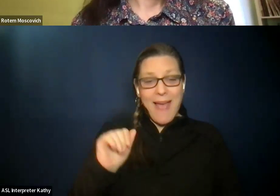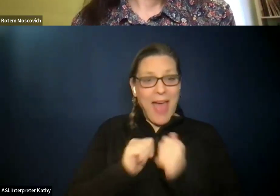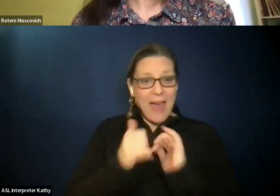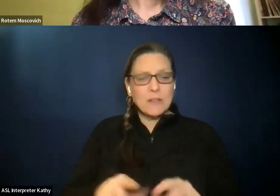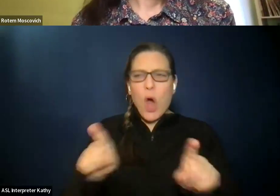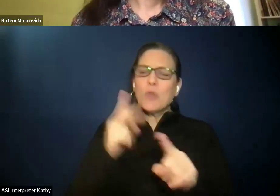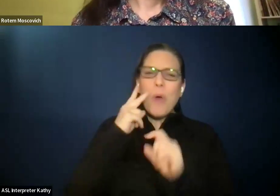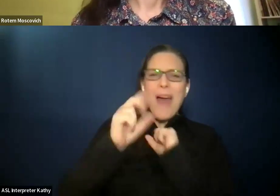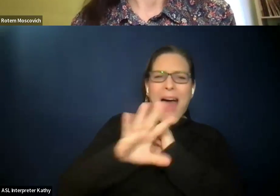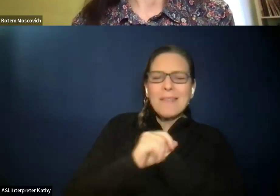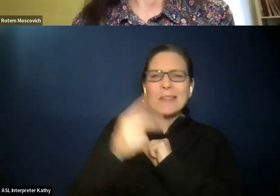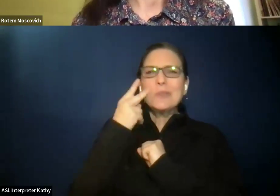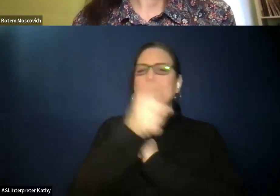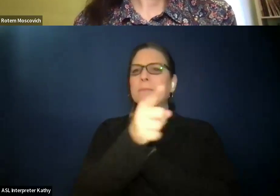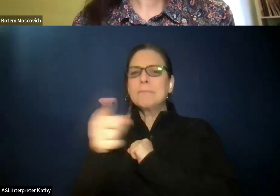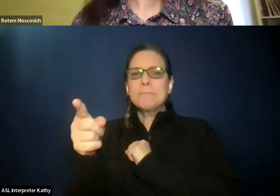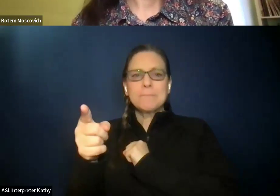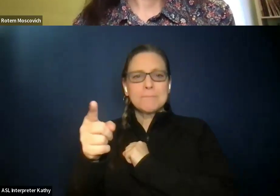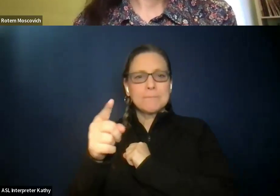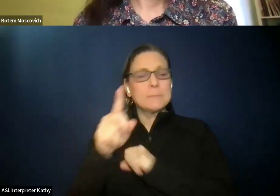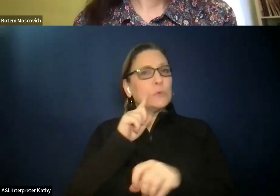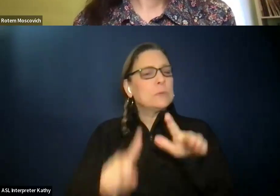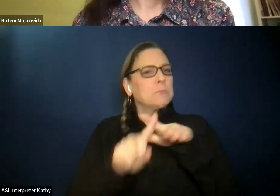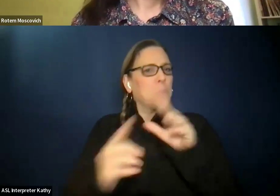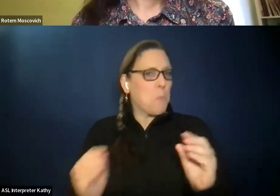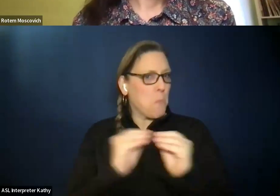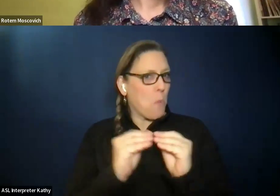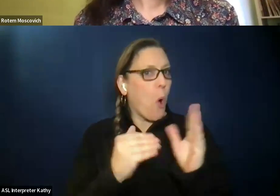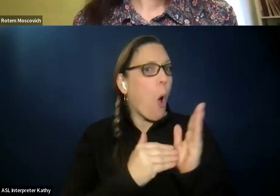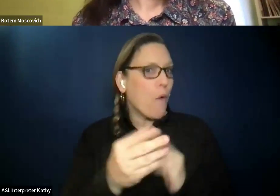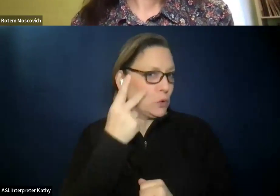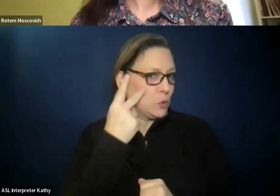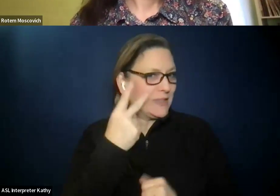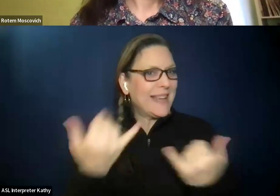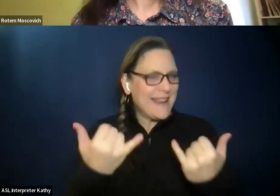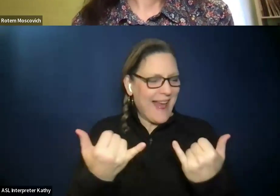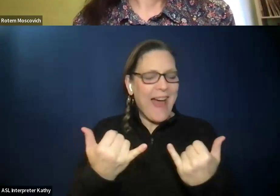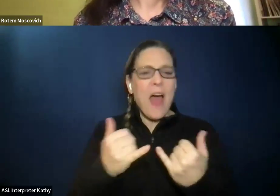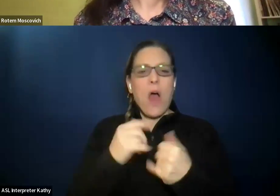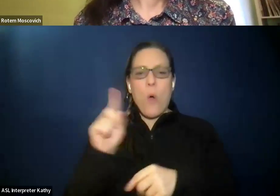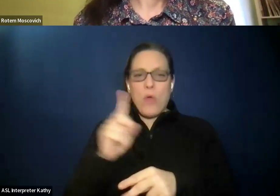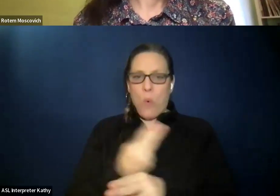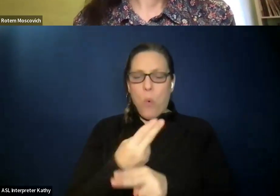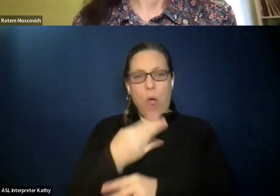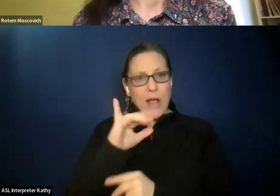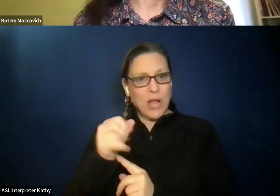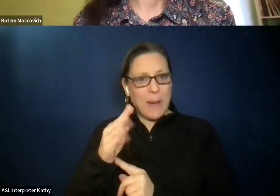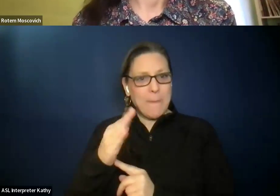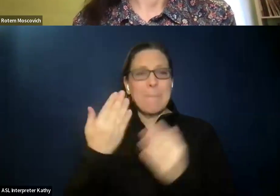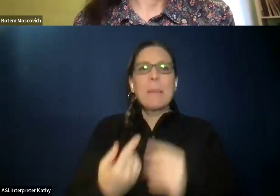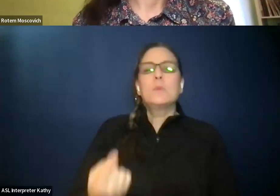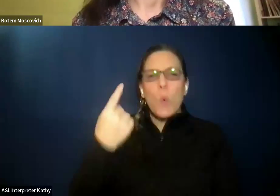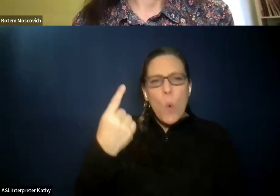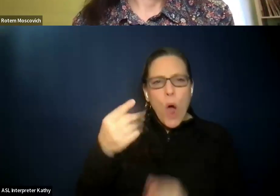advertising, we see those athletes appearing more and more in advertising these days. But it's usually an individual, like maybe a